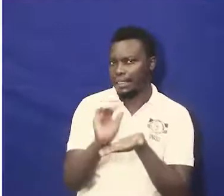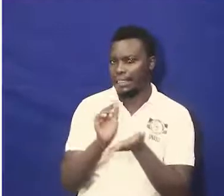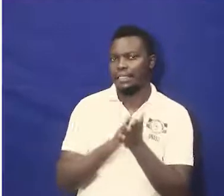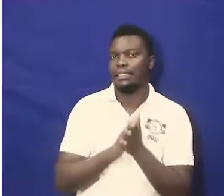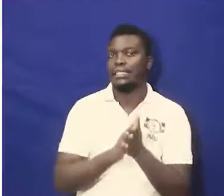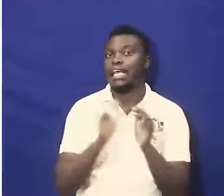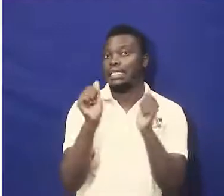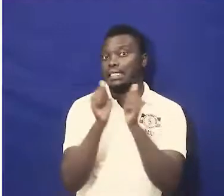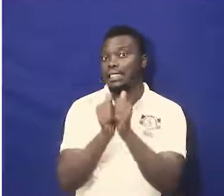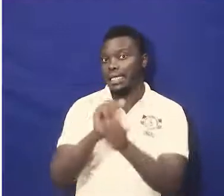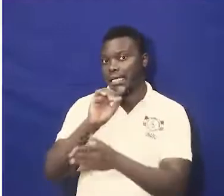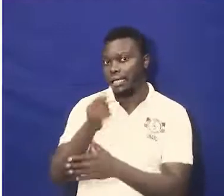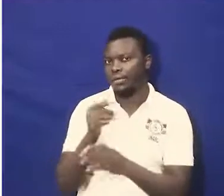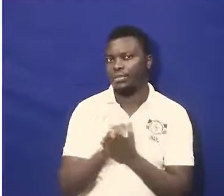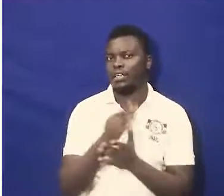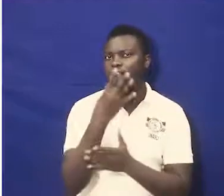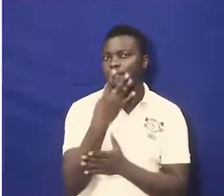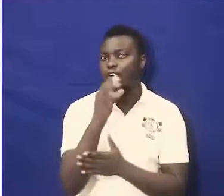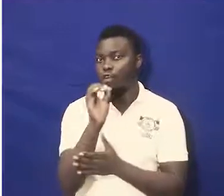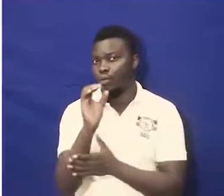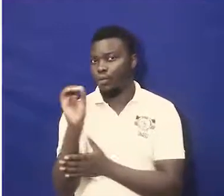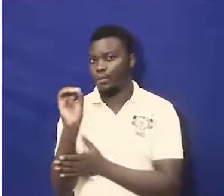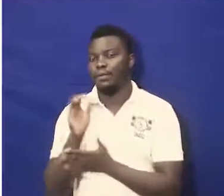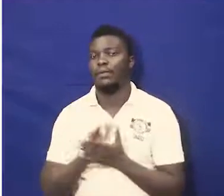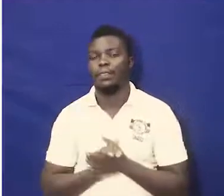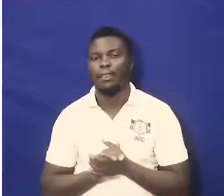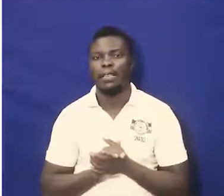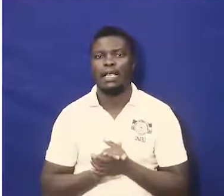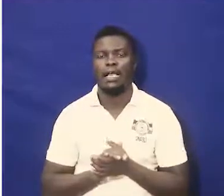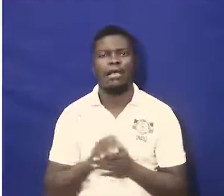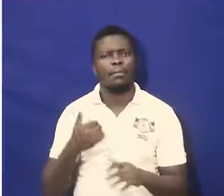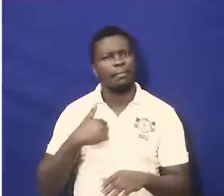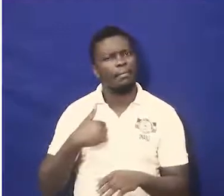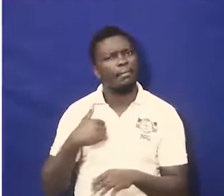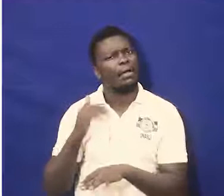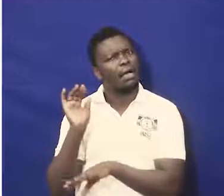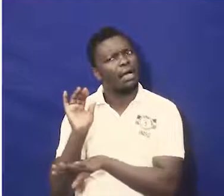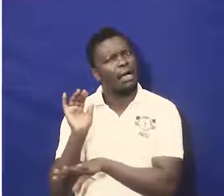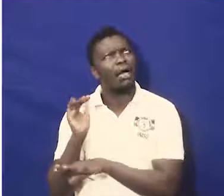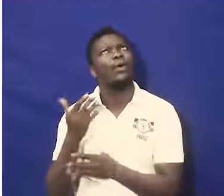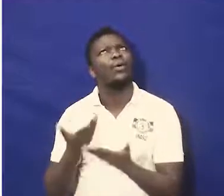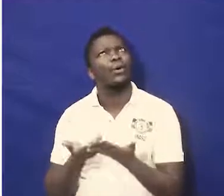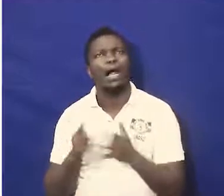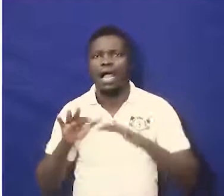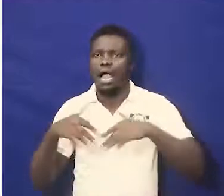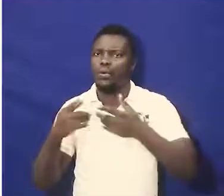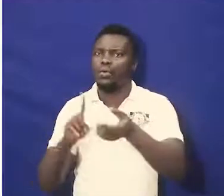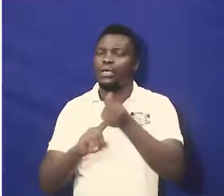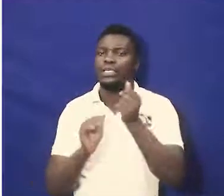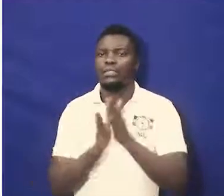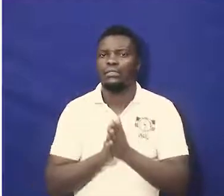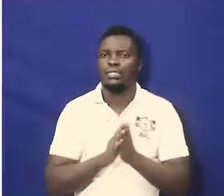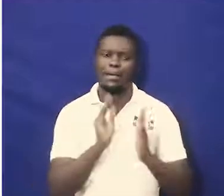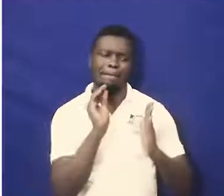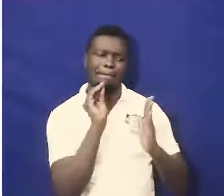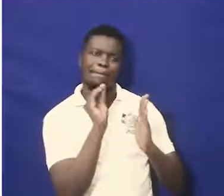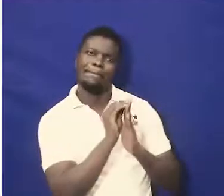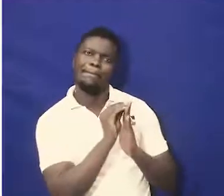as 10,400. I am asked to find the marked